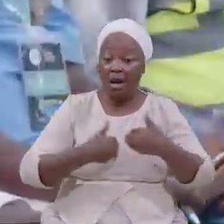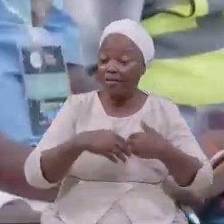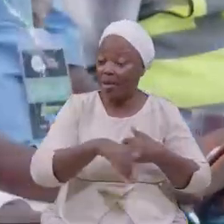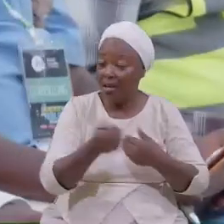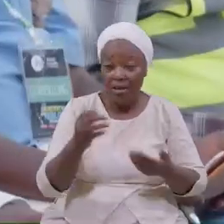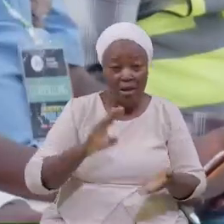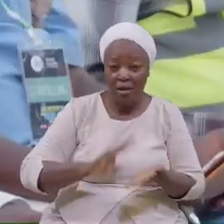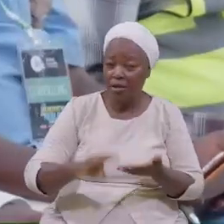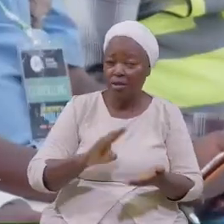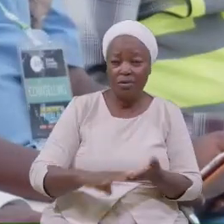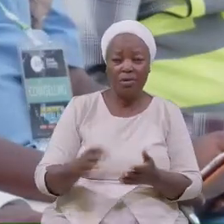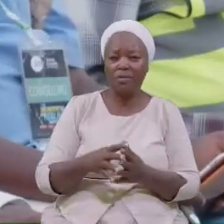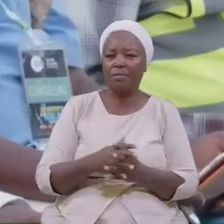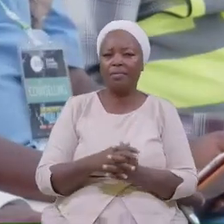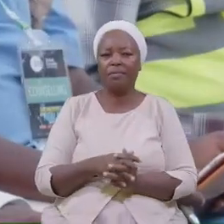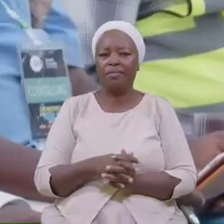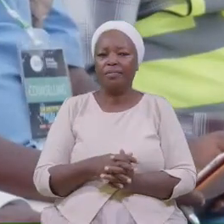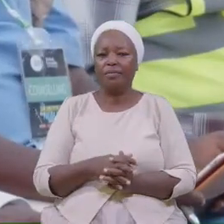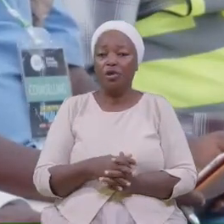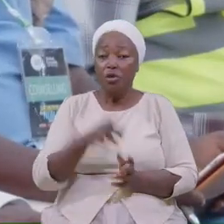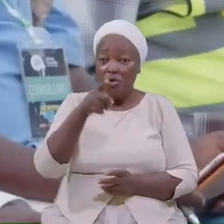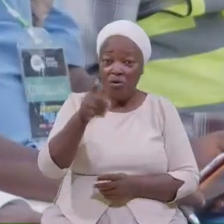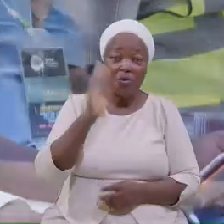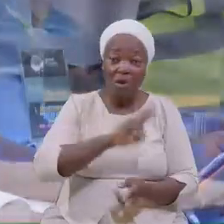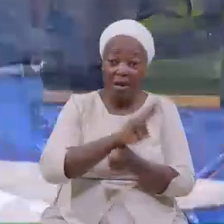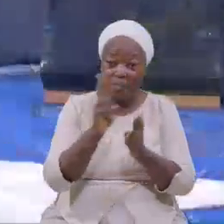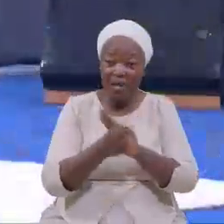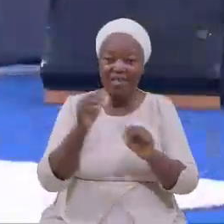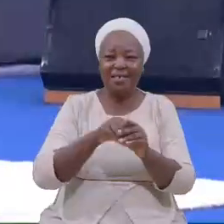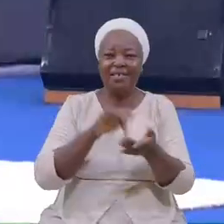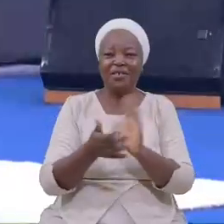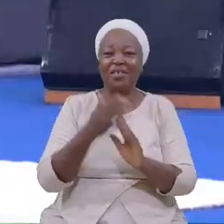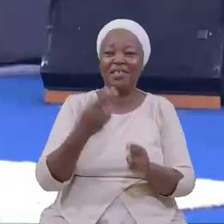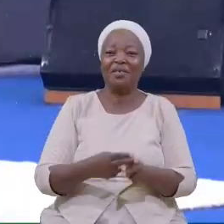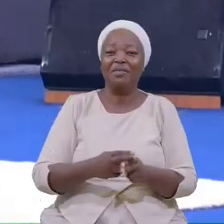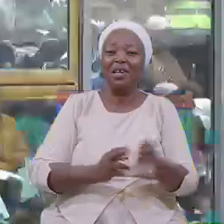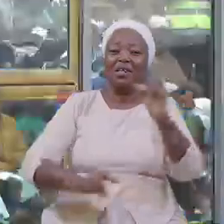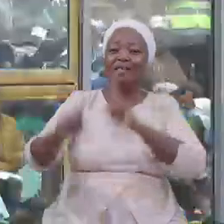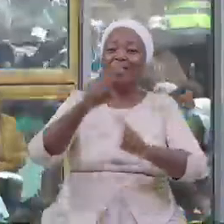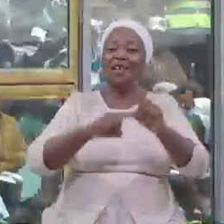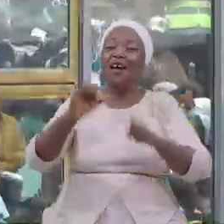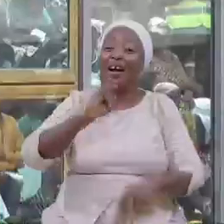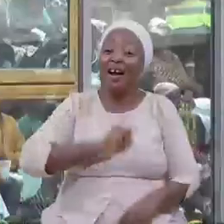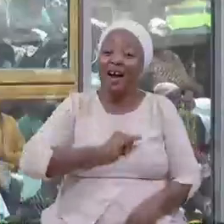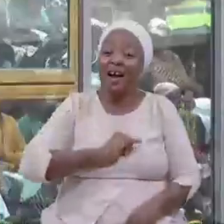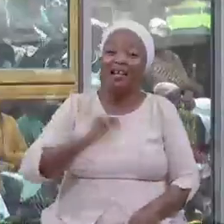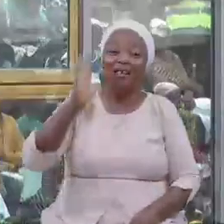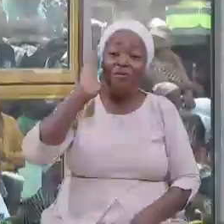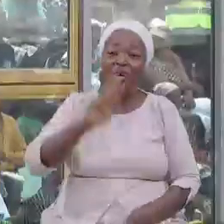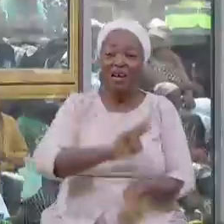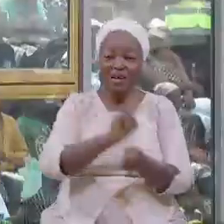excuse. You will repent. I will repent.